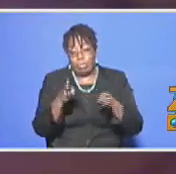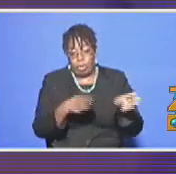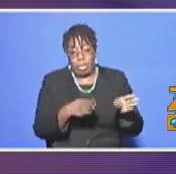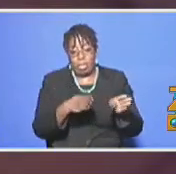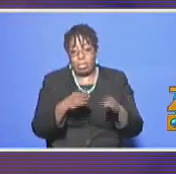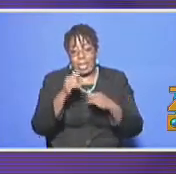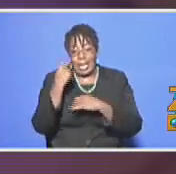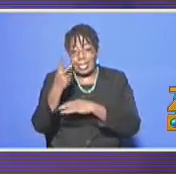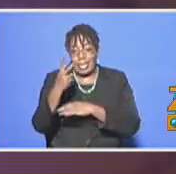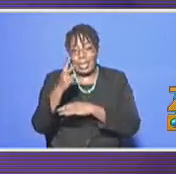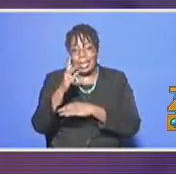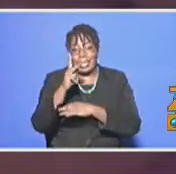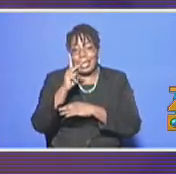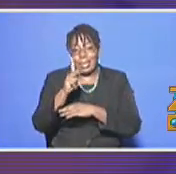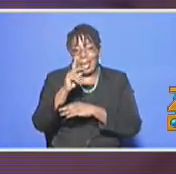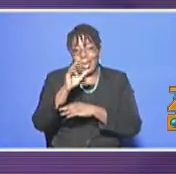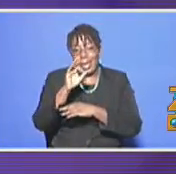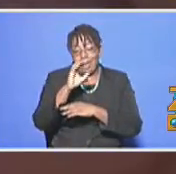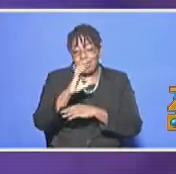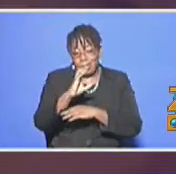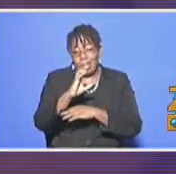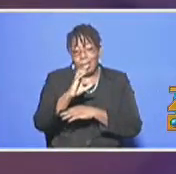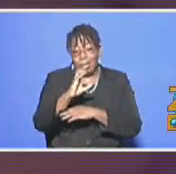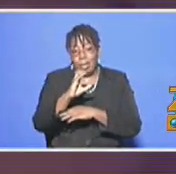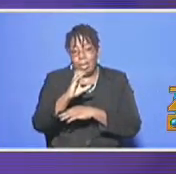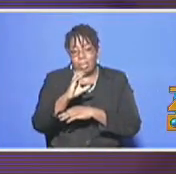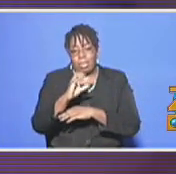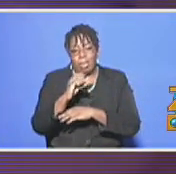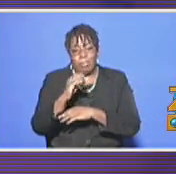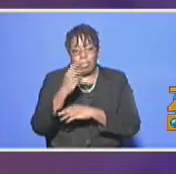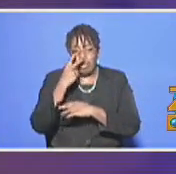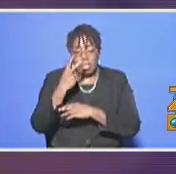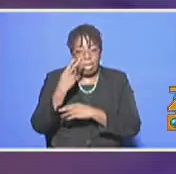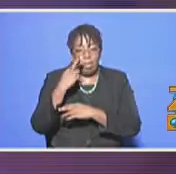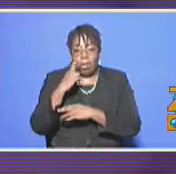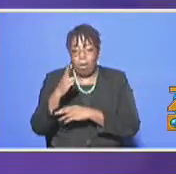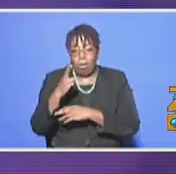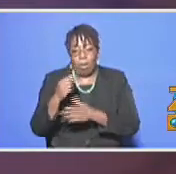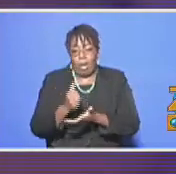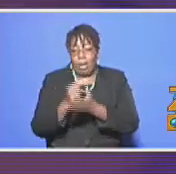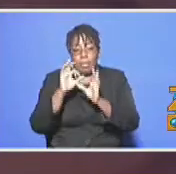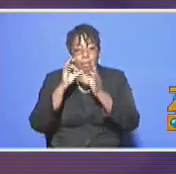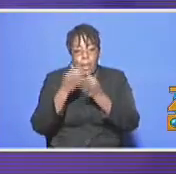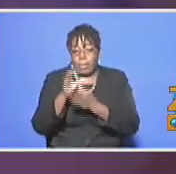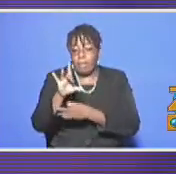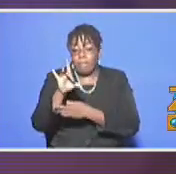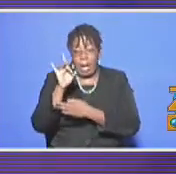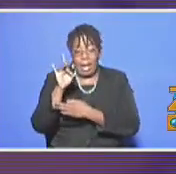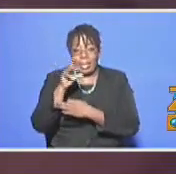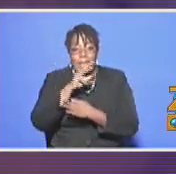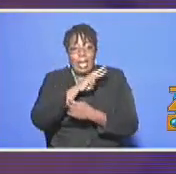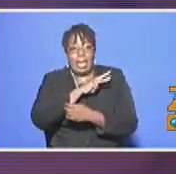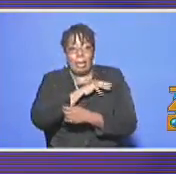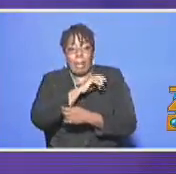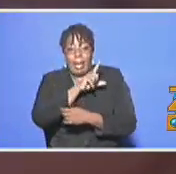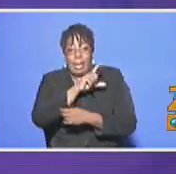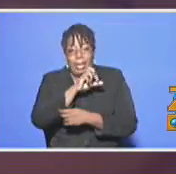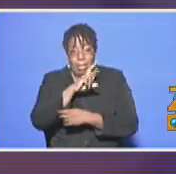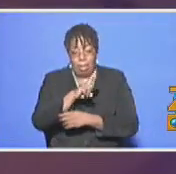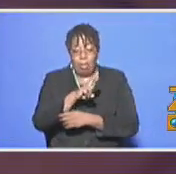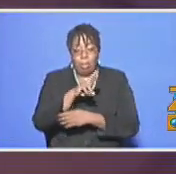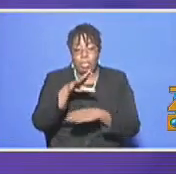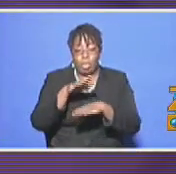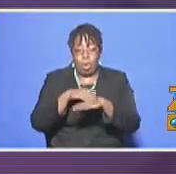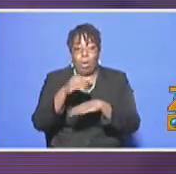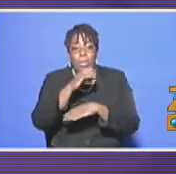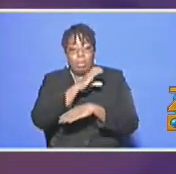KFC Prince Charles Drive. Anyone that can help authorities, or family members for that matter, find Miller should call the Criminal